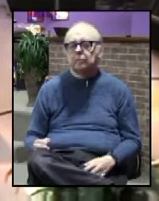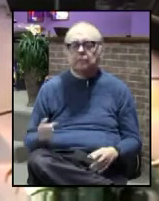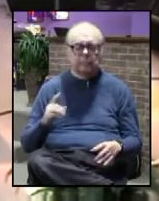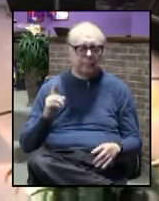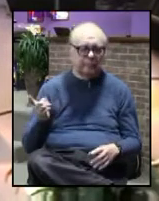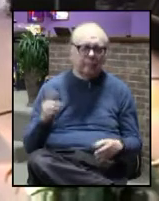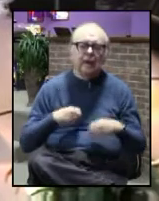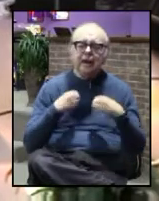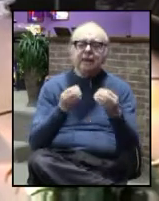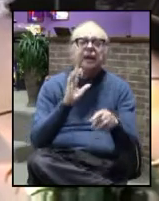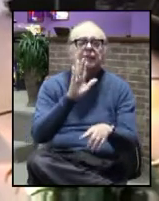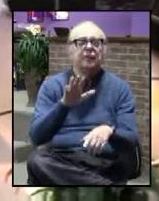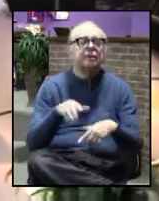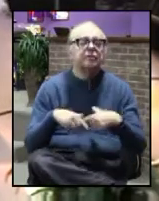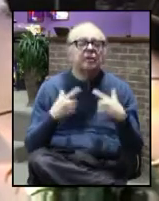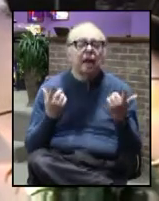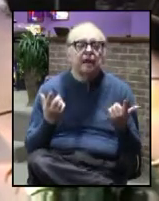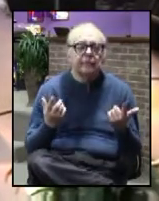He gave His life.